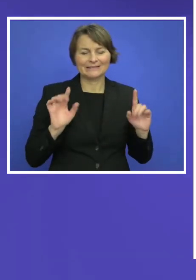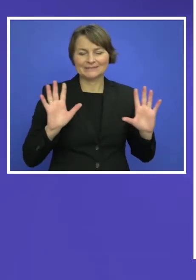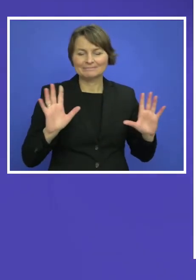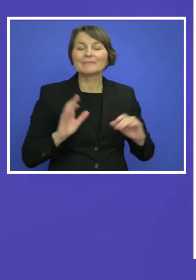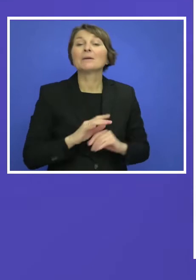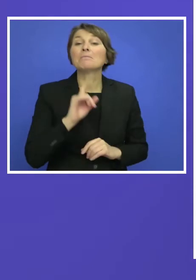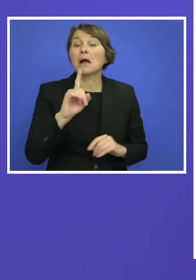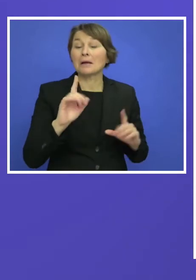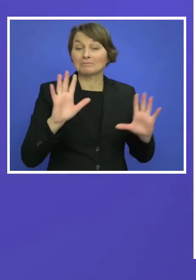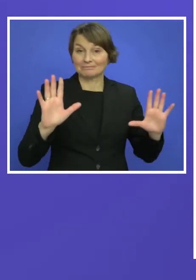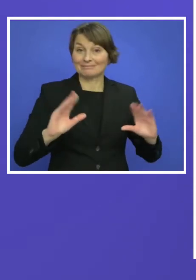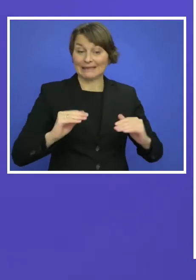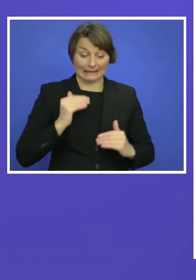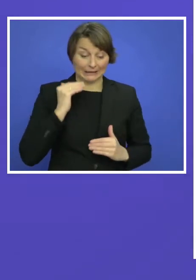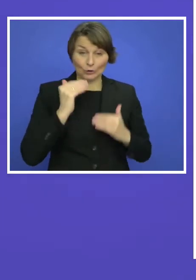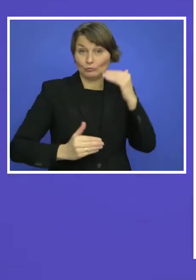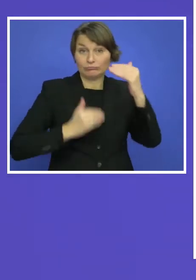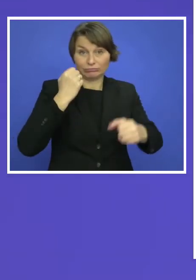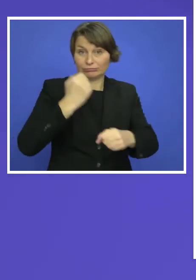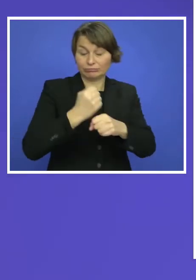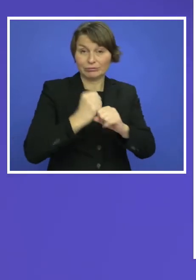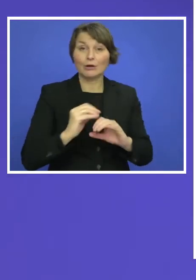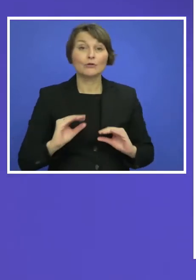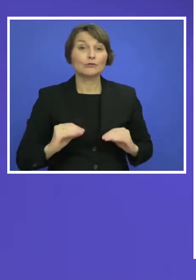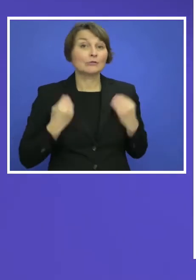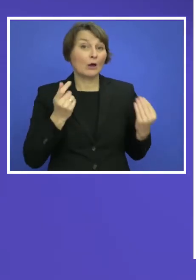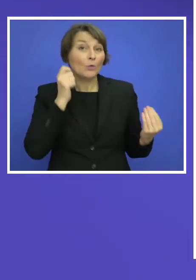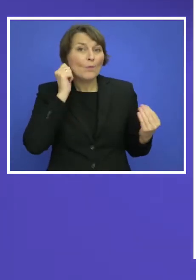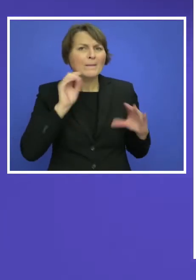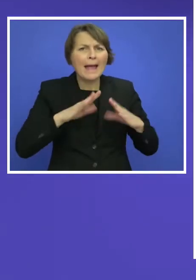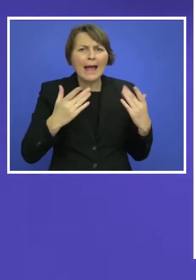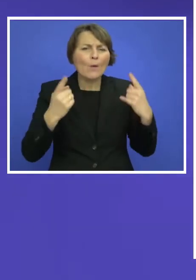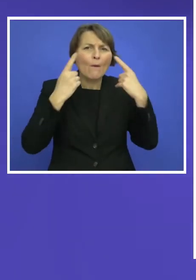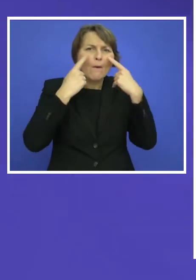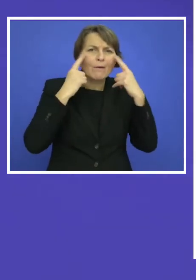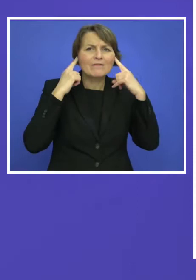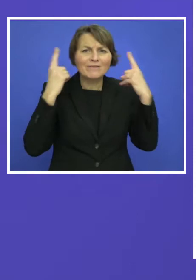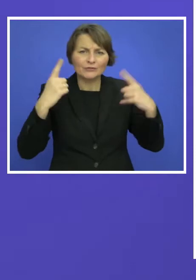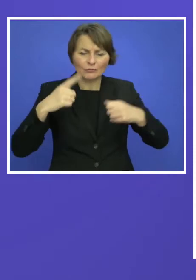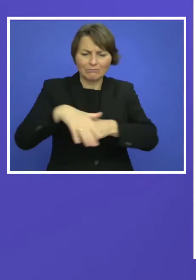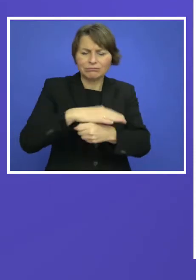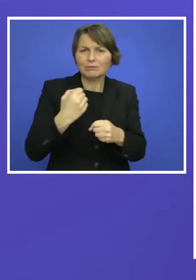young women within the audiovisual production sector are linked with the specific attributes,